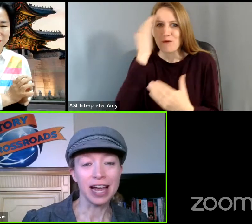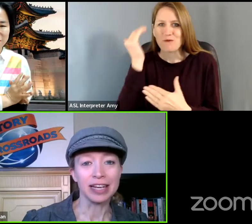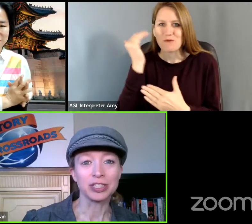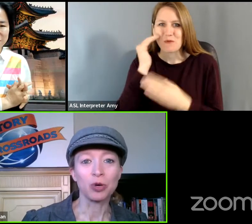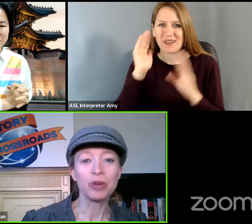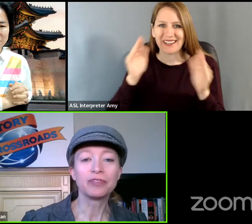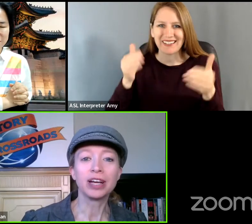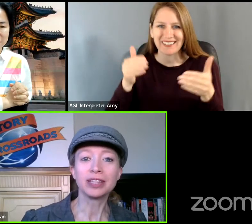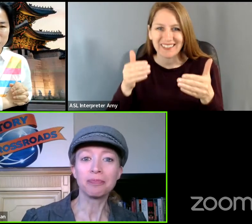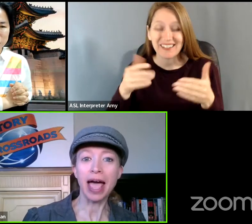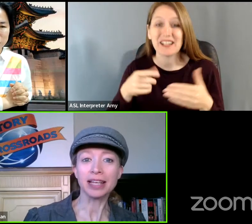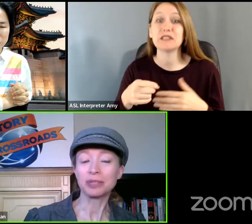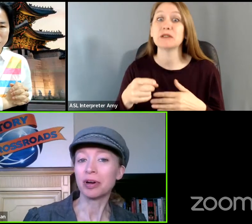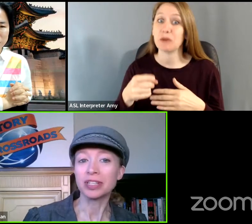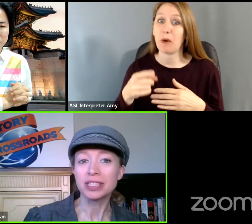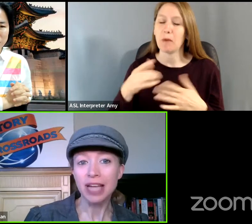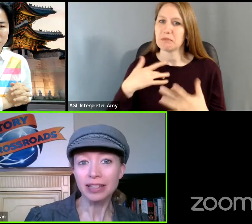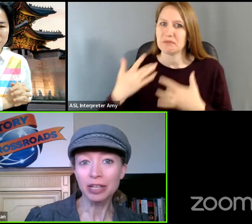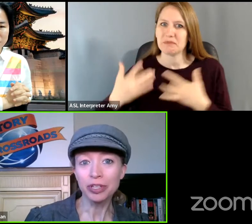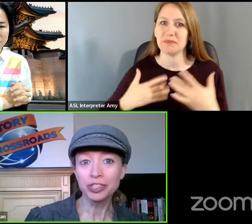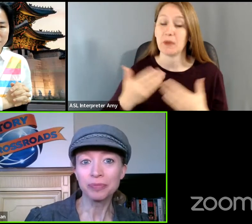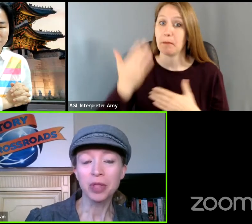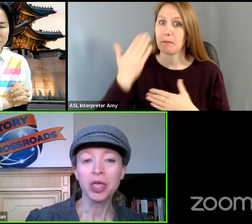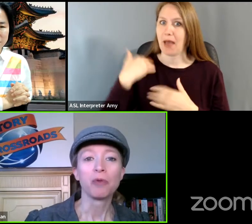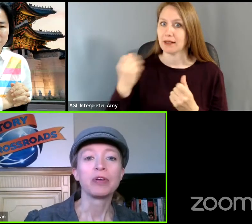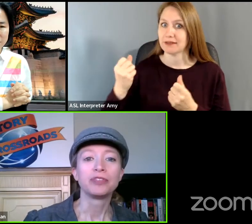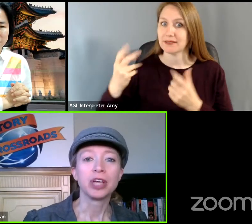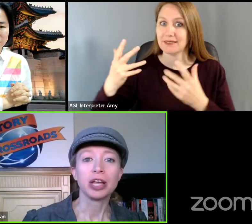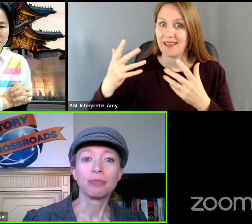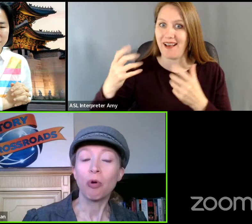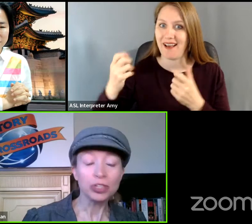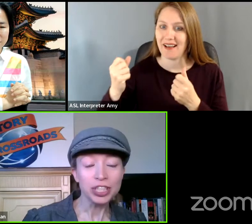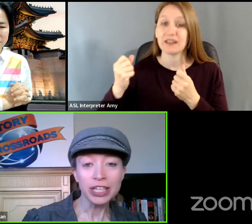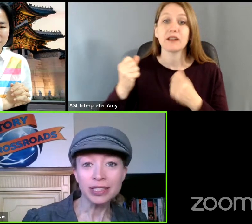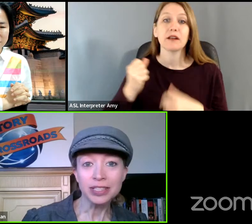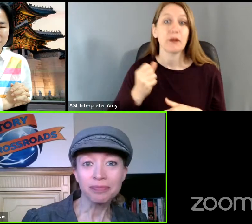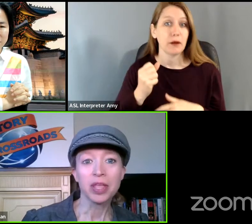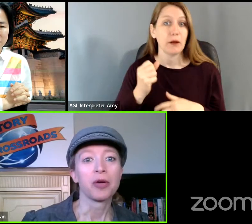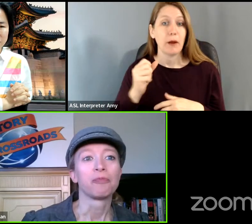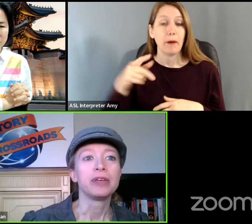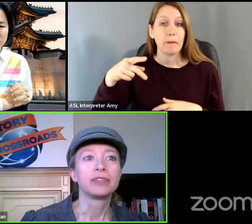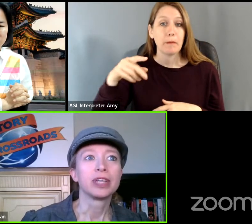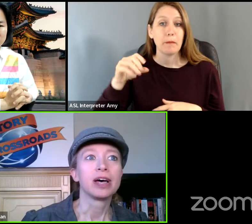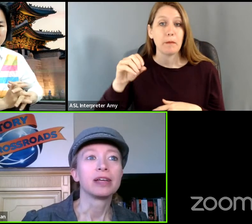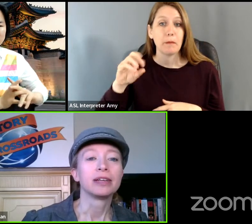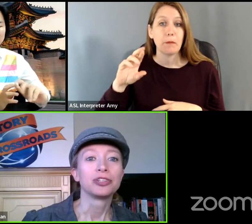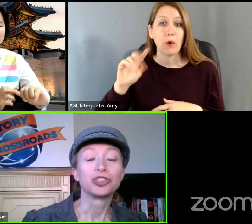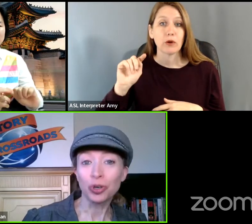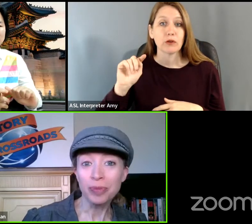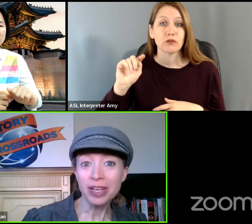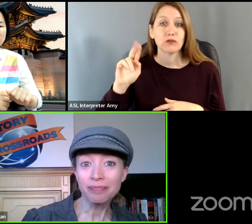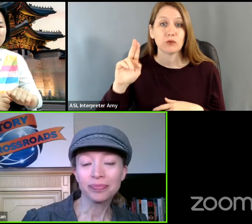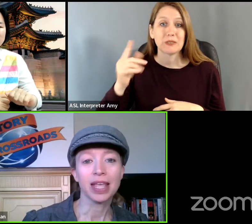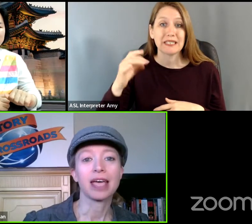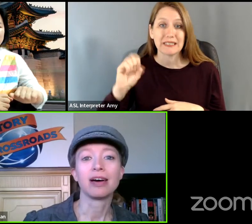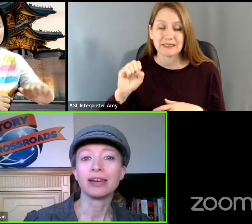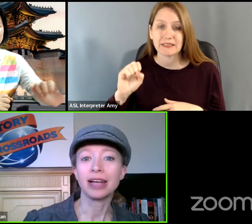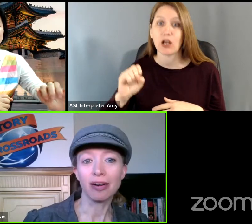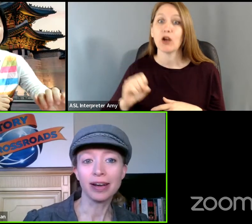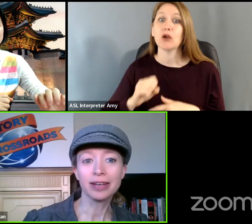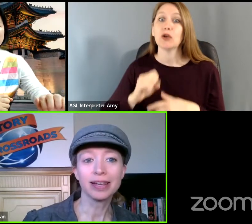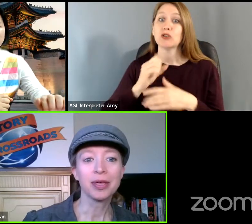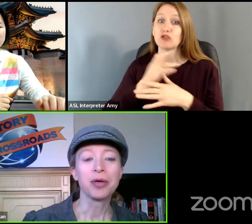Very exciting. So we've done in the past American Sign Language. We've done Portuguese. We've done German